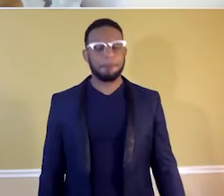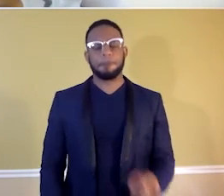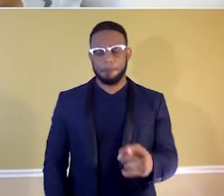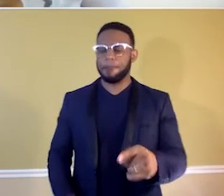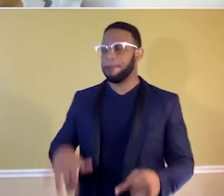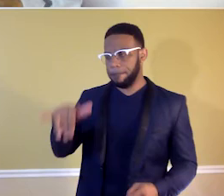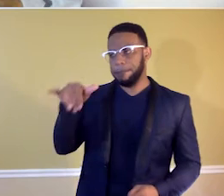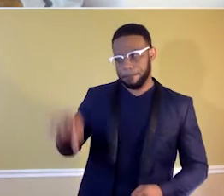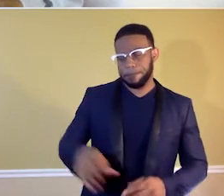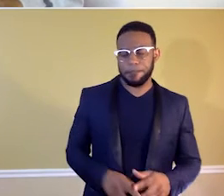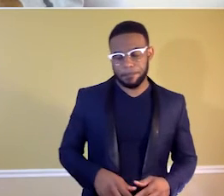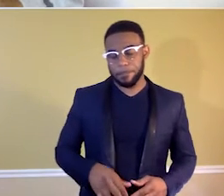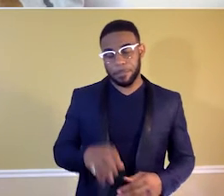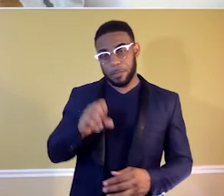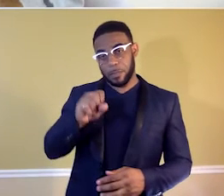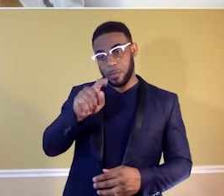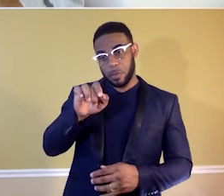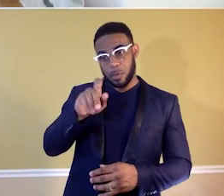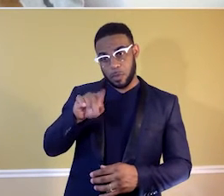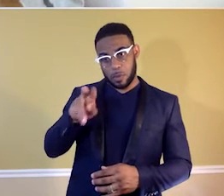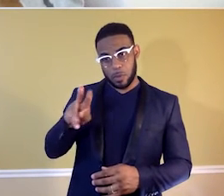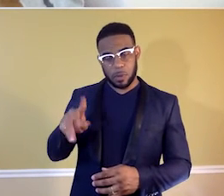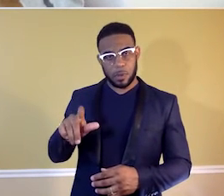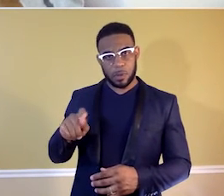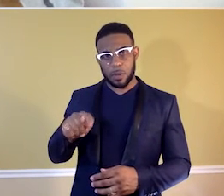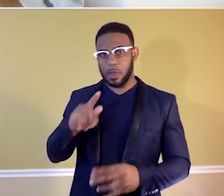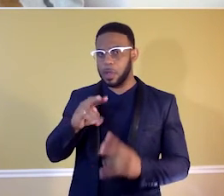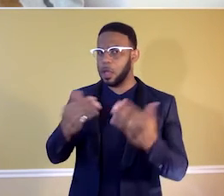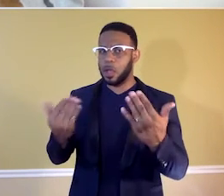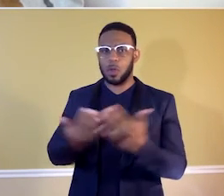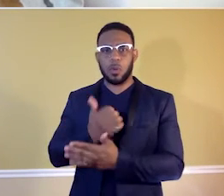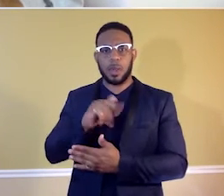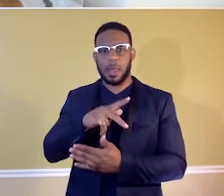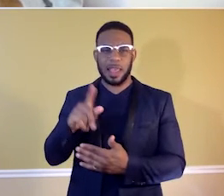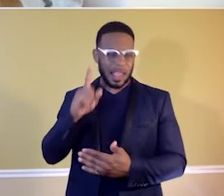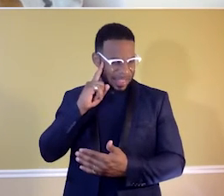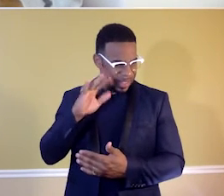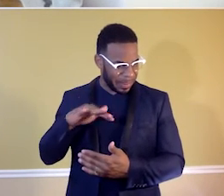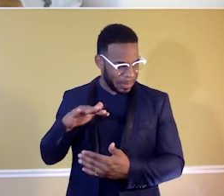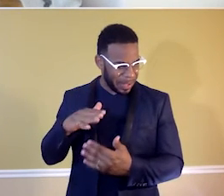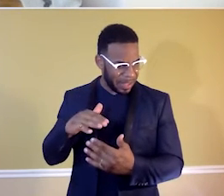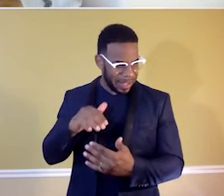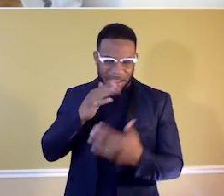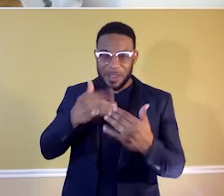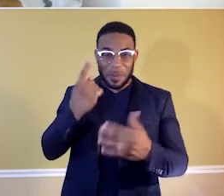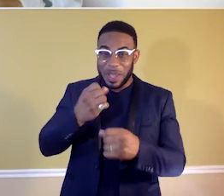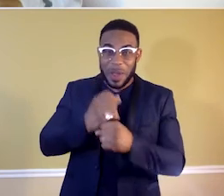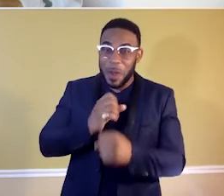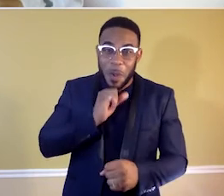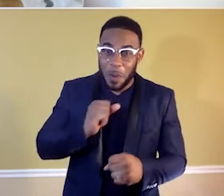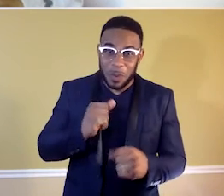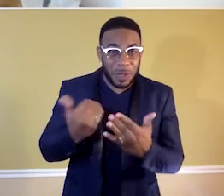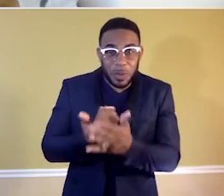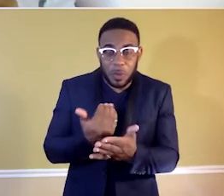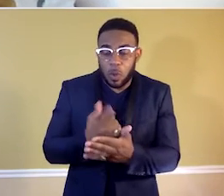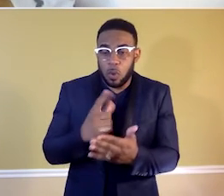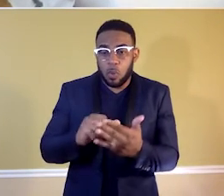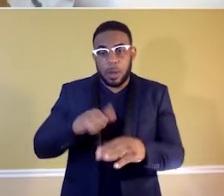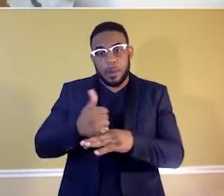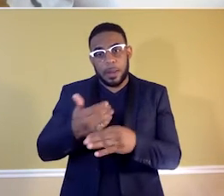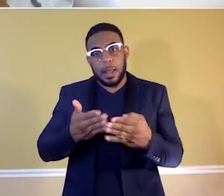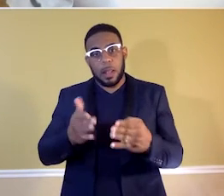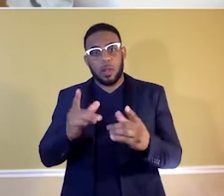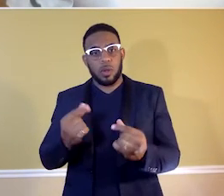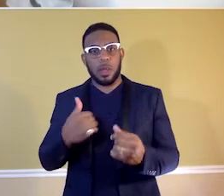so Streamlit is a brand new application that's, I think it's about almost not even a year old, but basically what that allows you to do